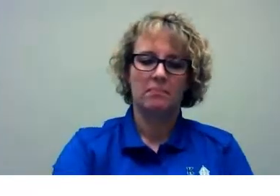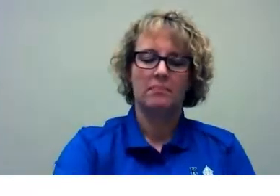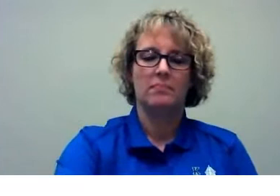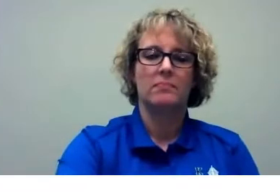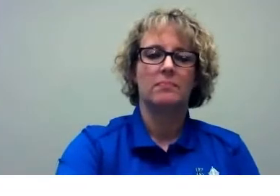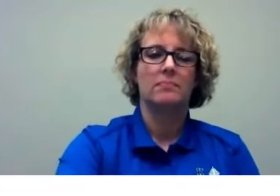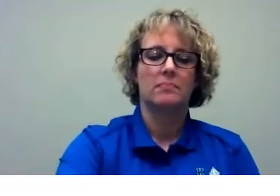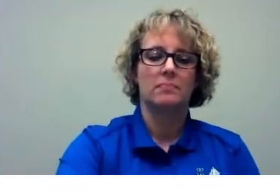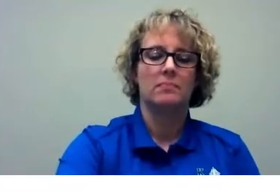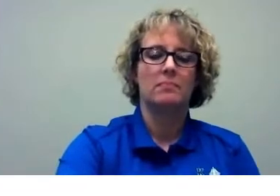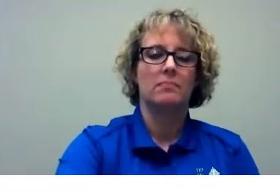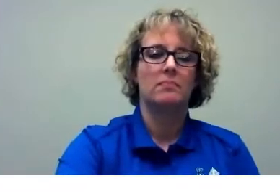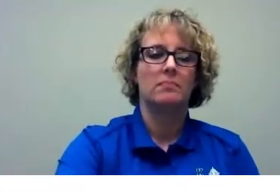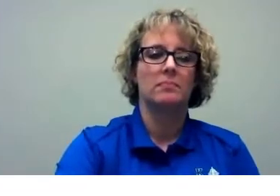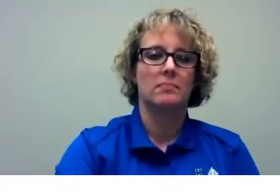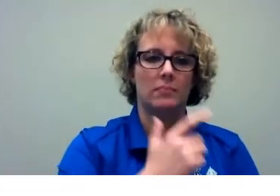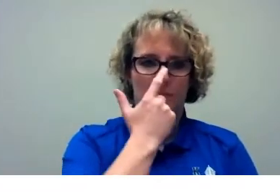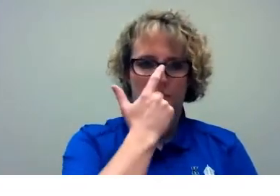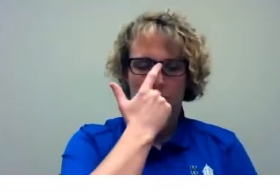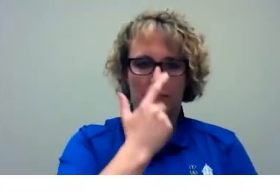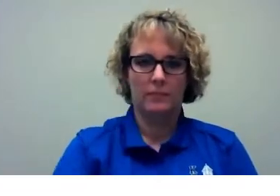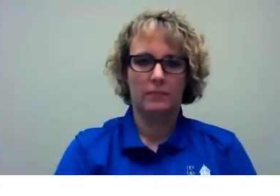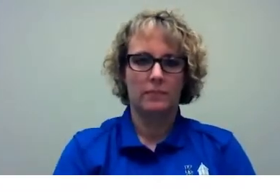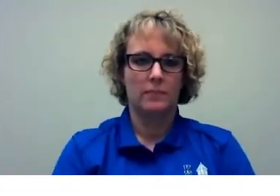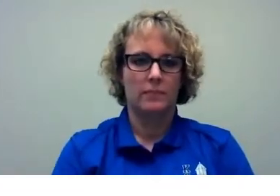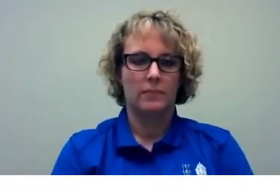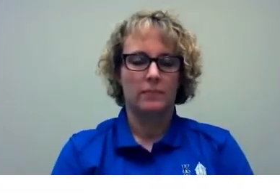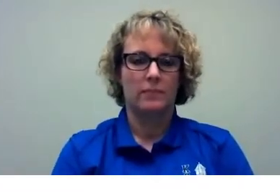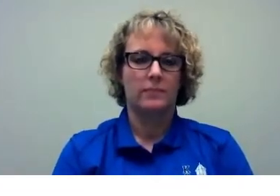contact information, or they prefer a better time of contact.